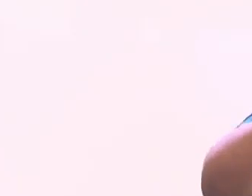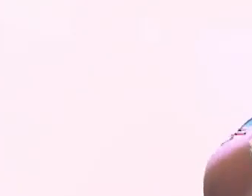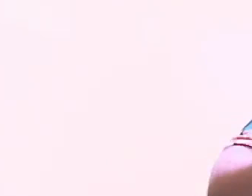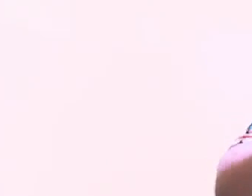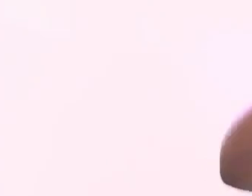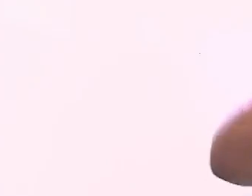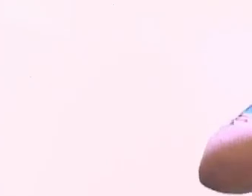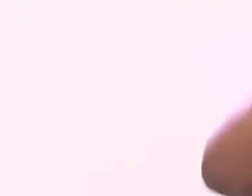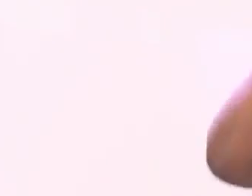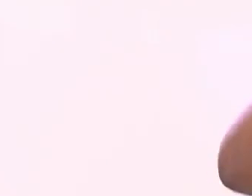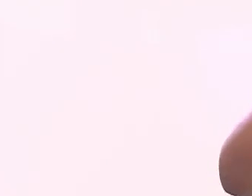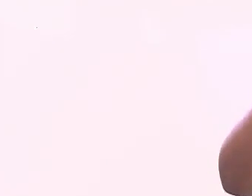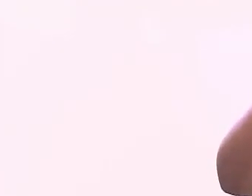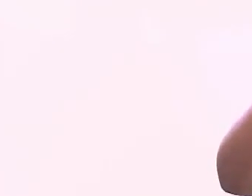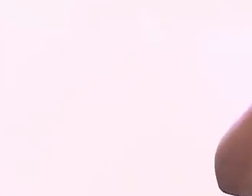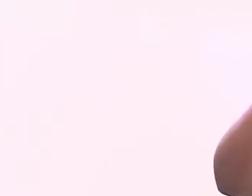He's the